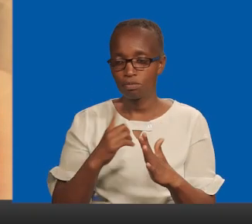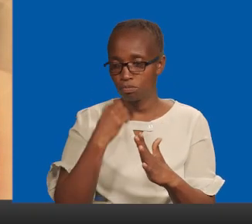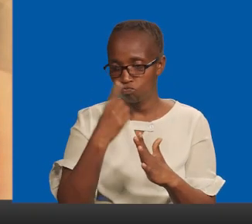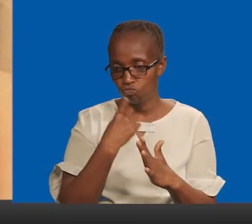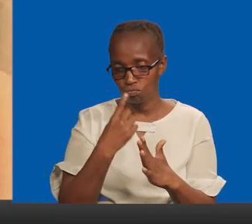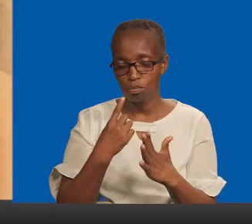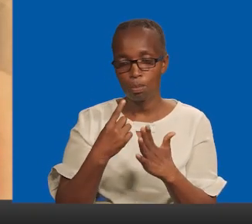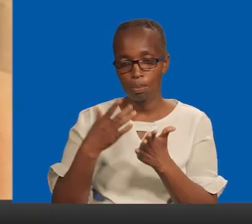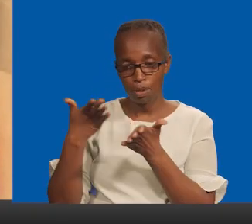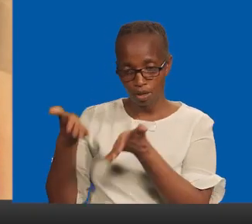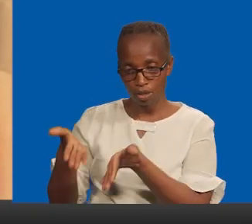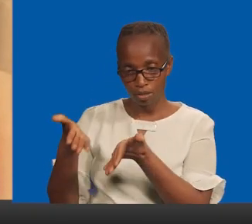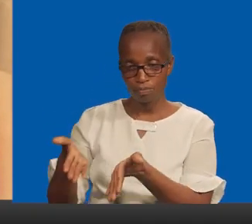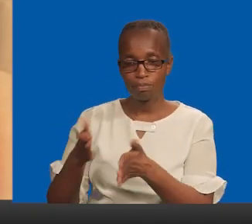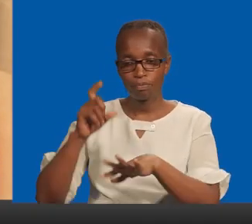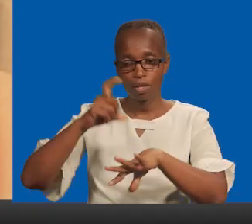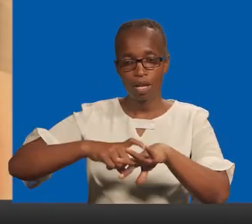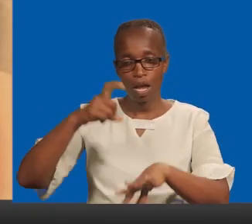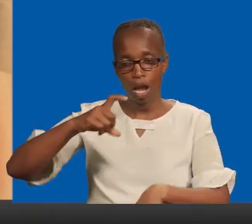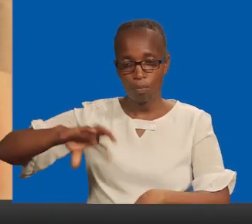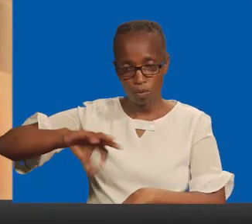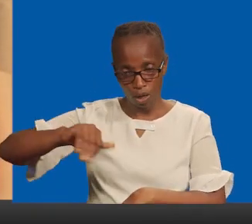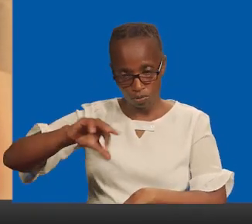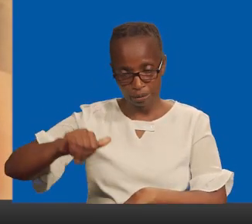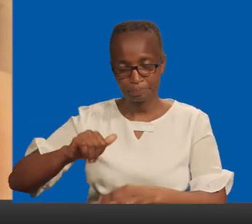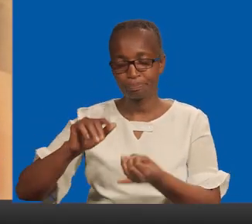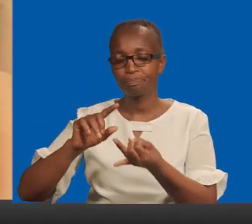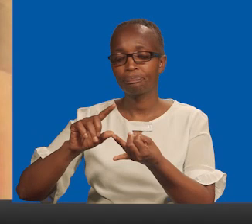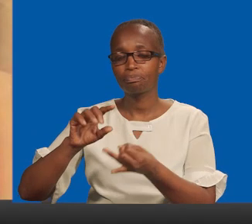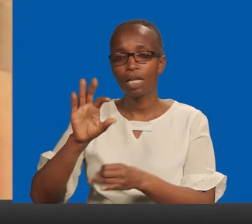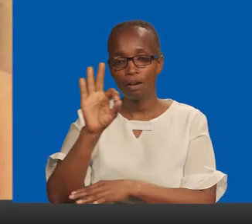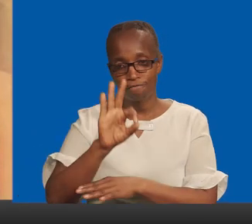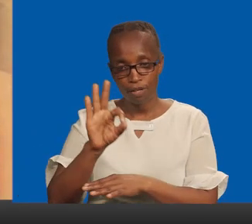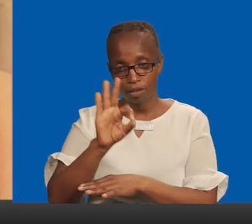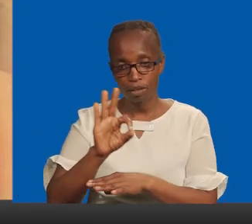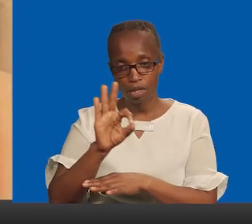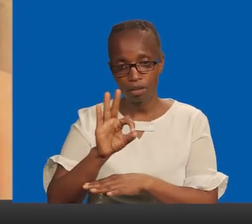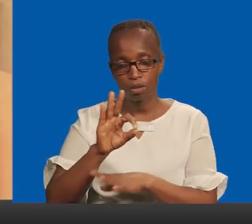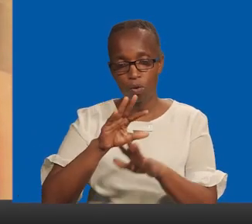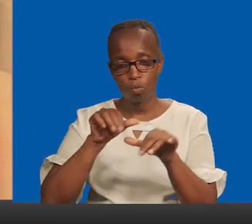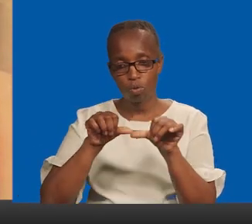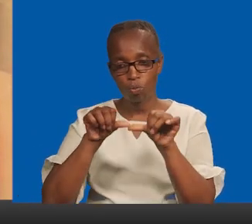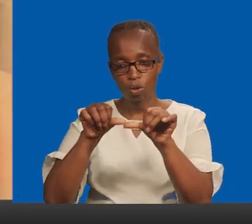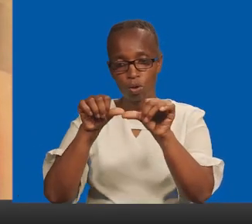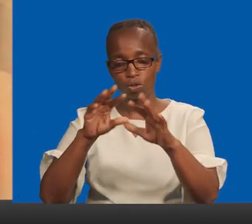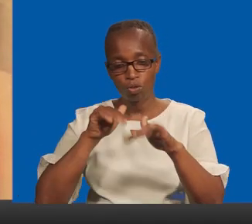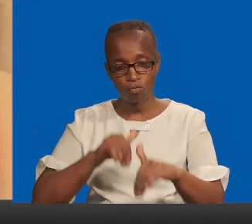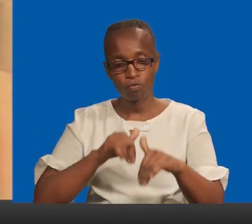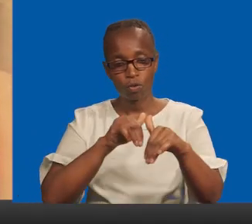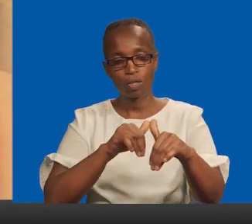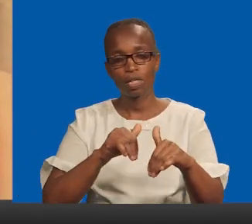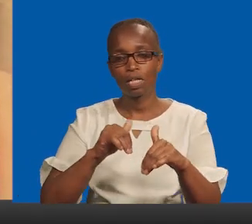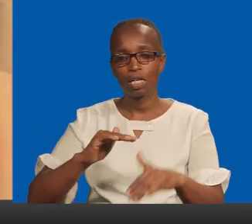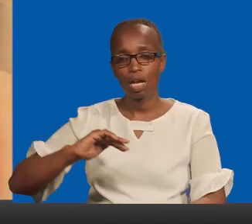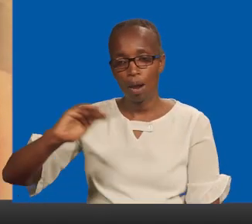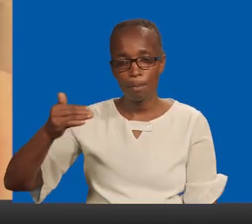Embu County. Alafu Friday tutaweza kufuata ile tunaita Mount Kenya